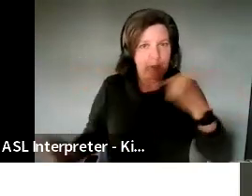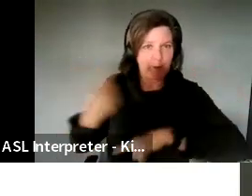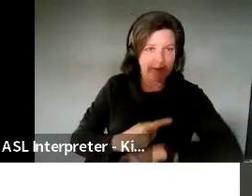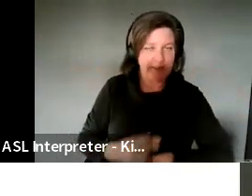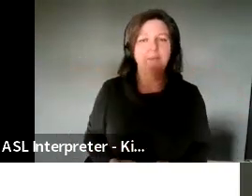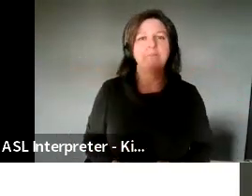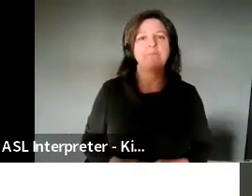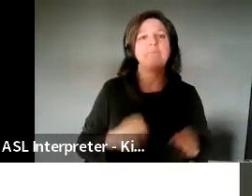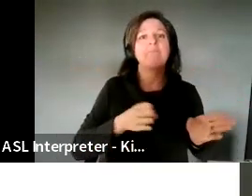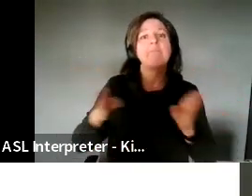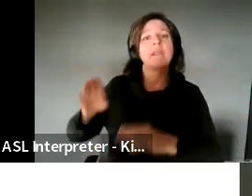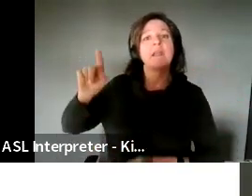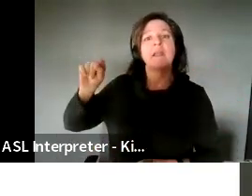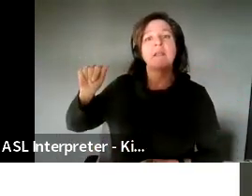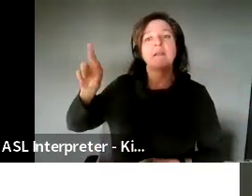And Tara.